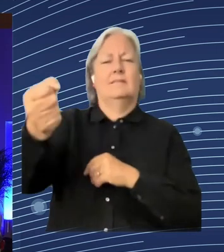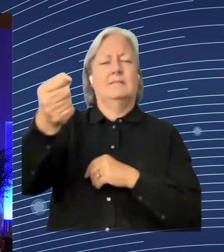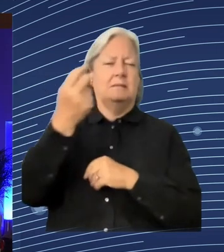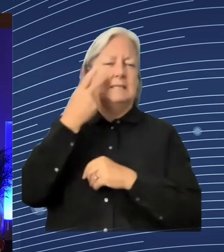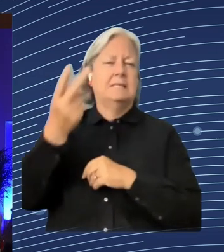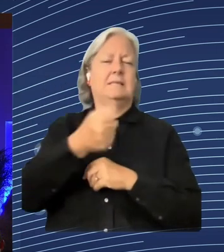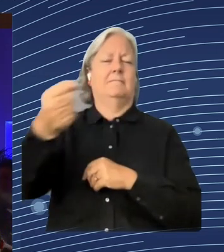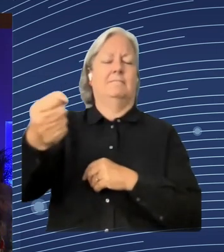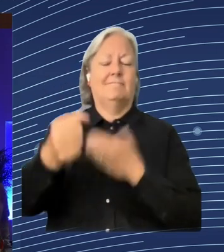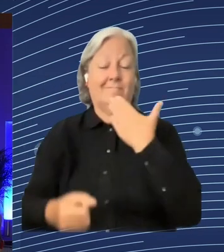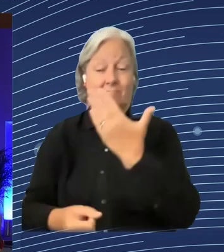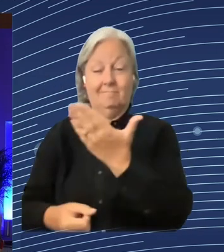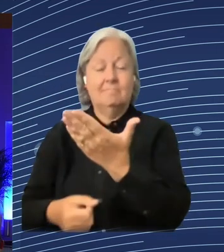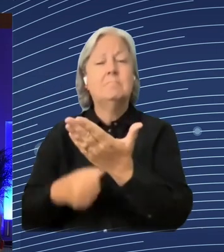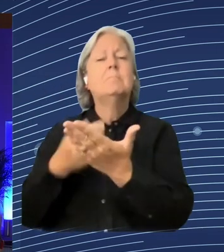Yes, sir. What's your name?